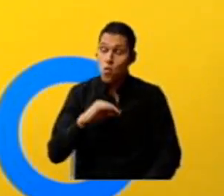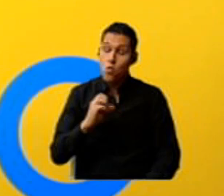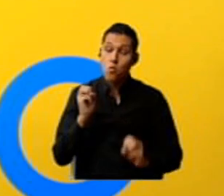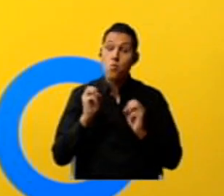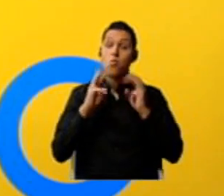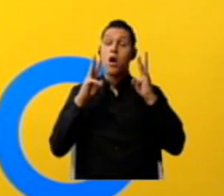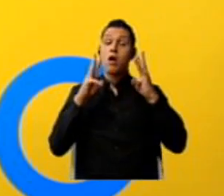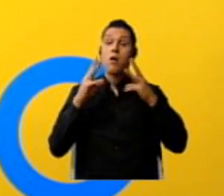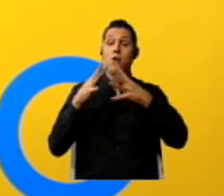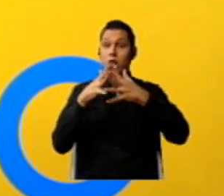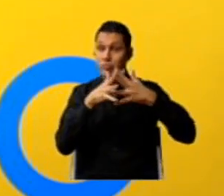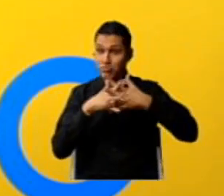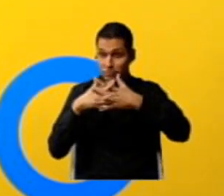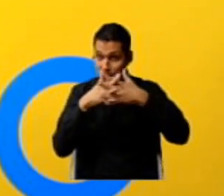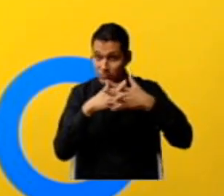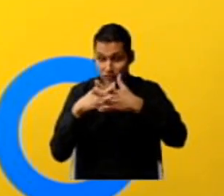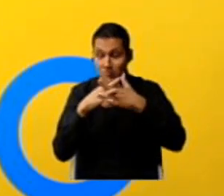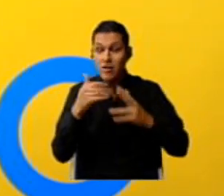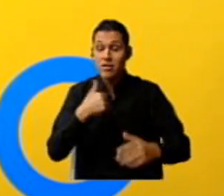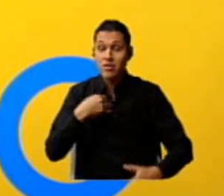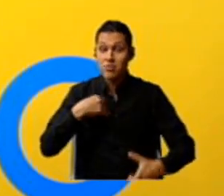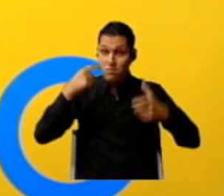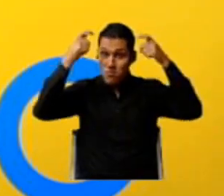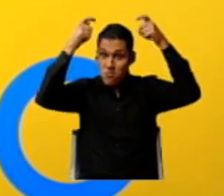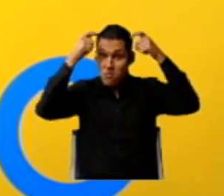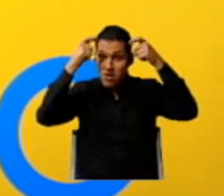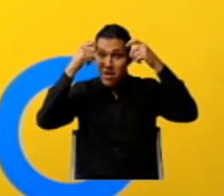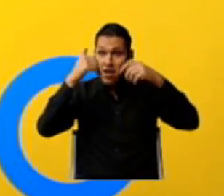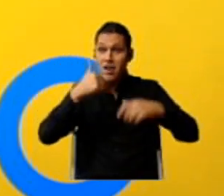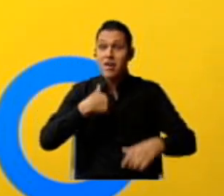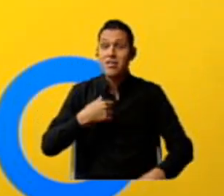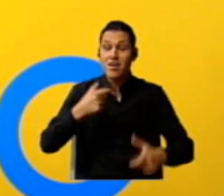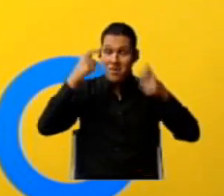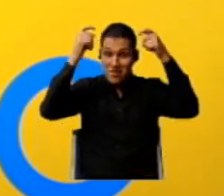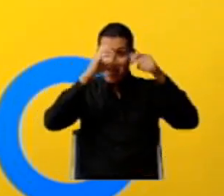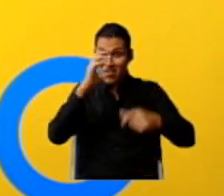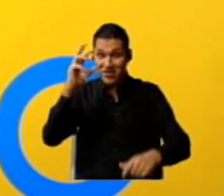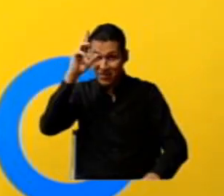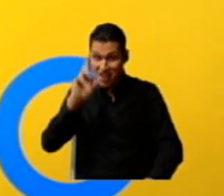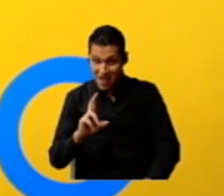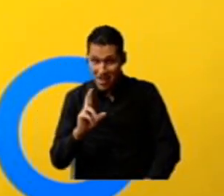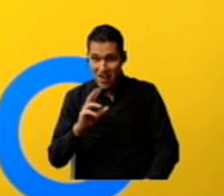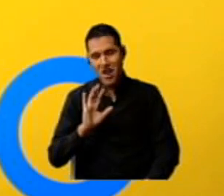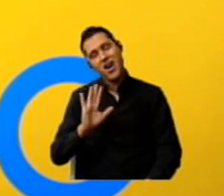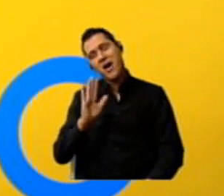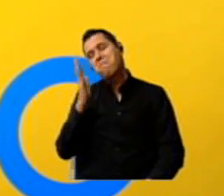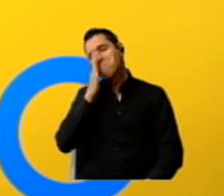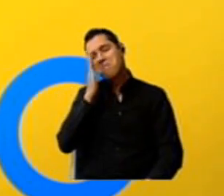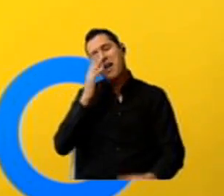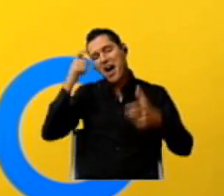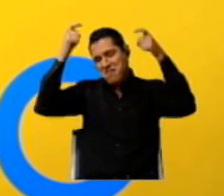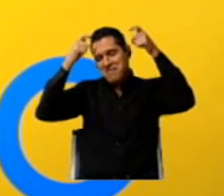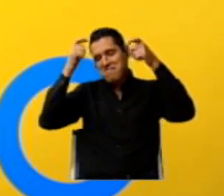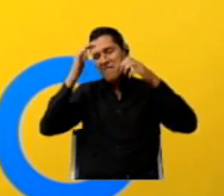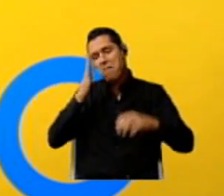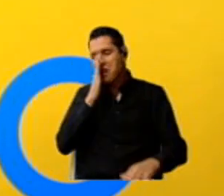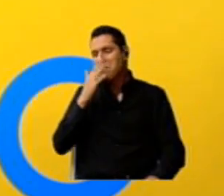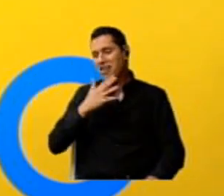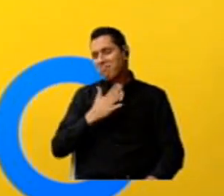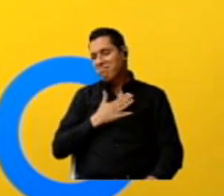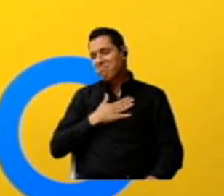the United Kingdom they have a queen. Do we have a queen in Costa Rica? Well, my mother is a queen, my wife is a